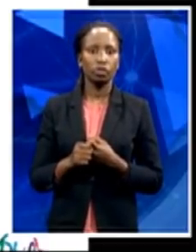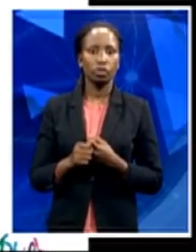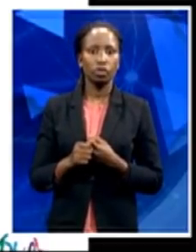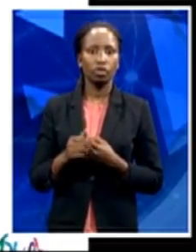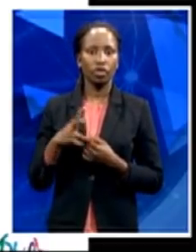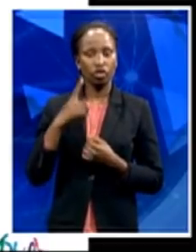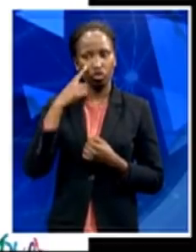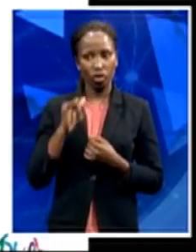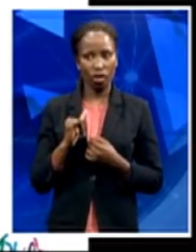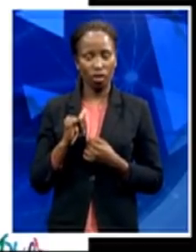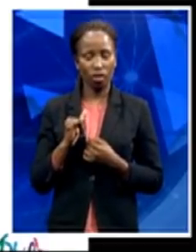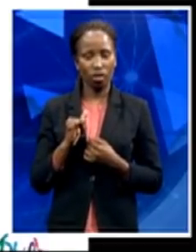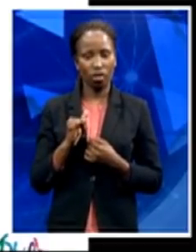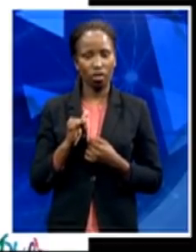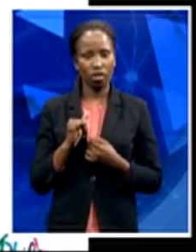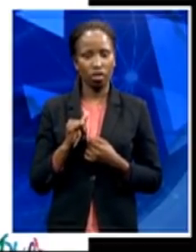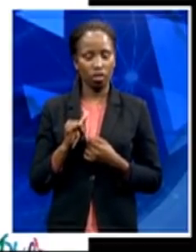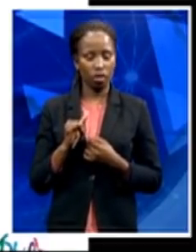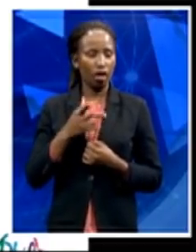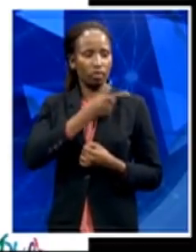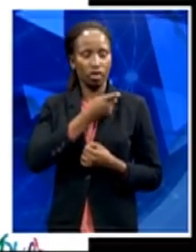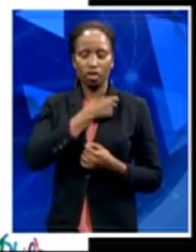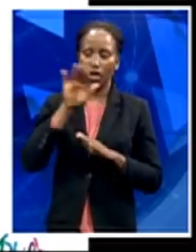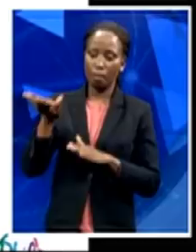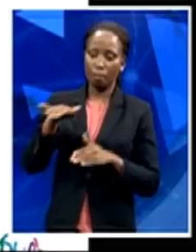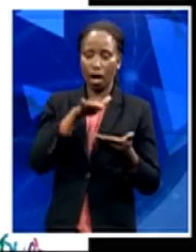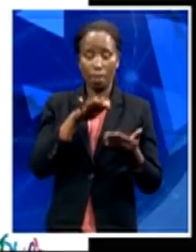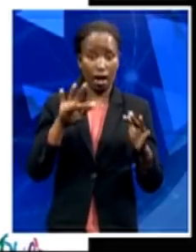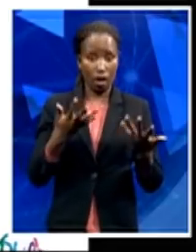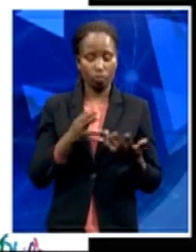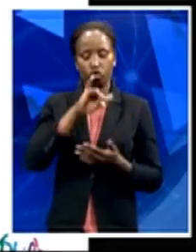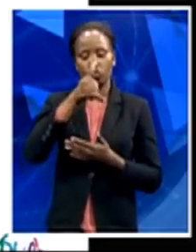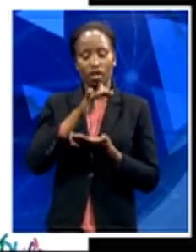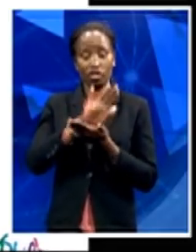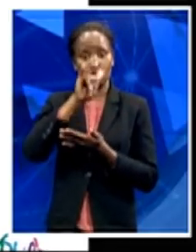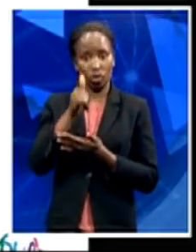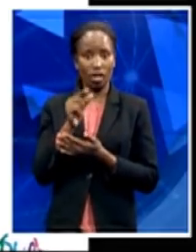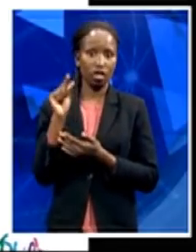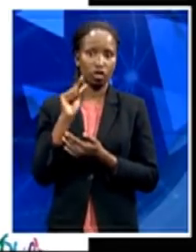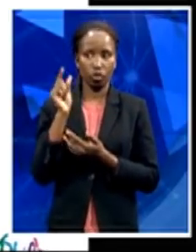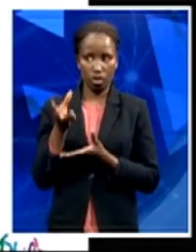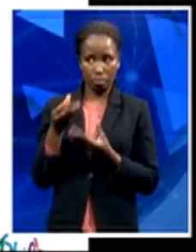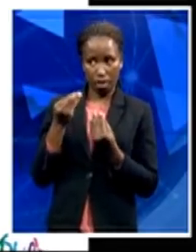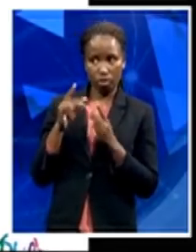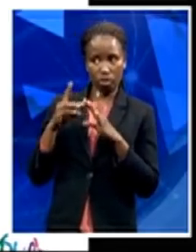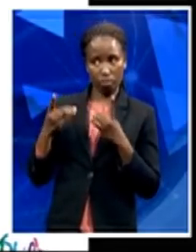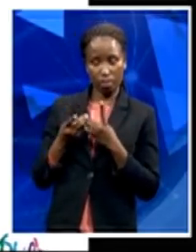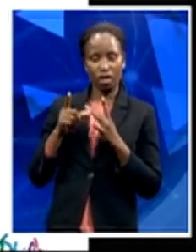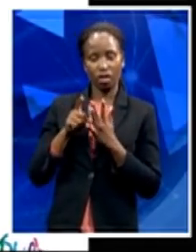vaccines, additionally, Johnson & Johnson approached the department on the 2nd of June, indicating that they have